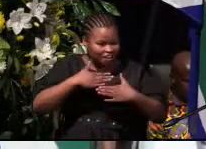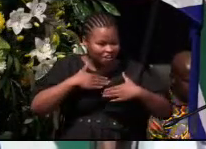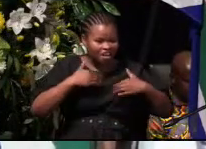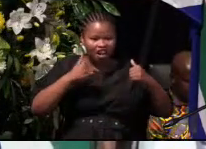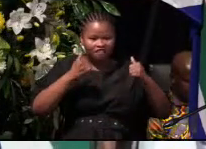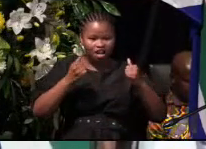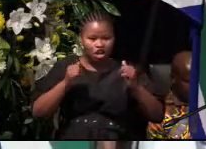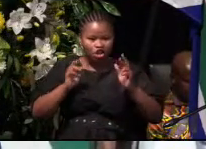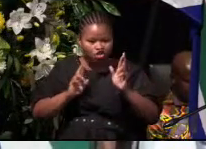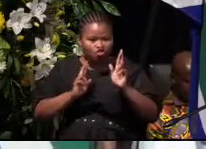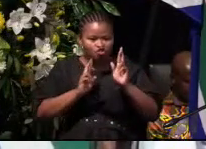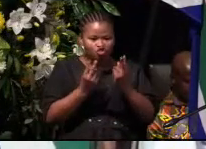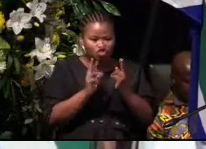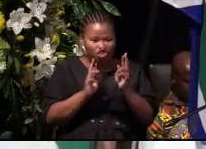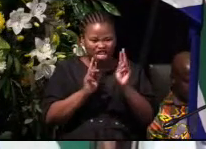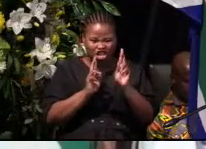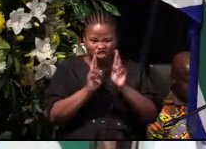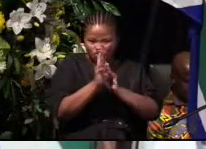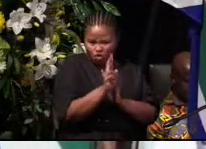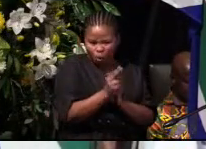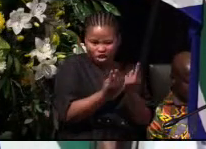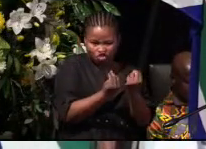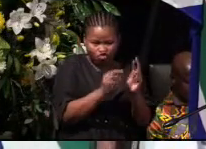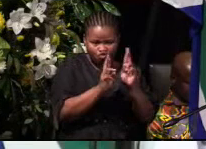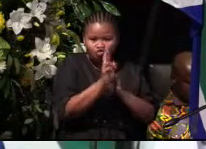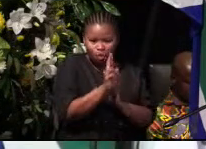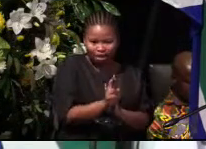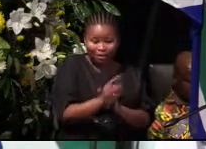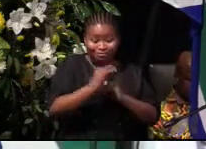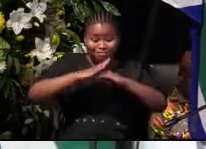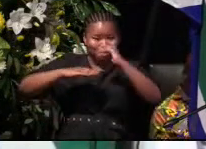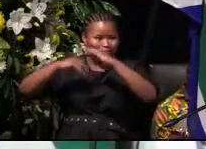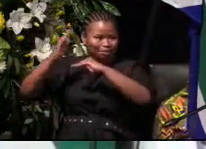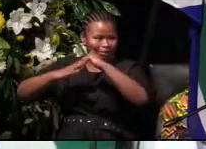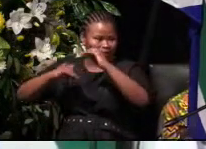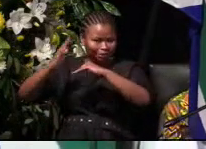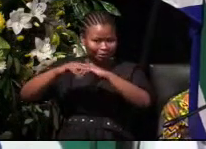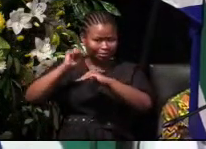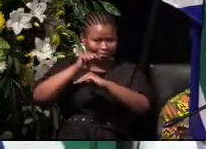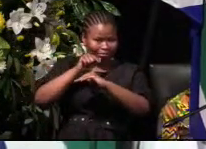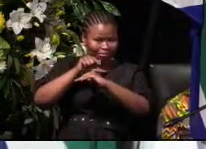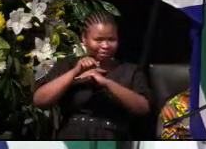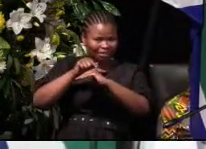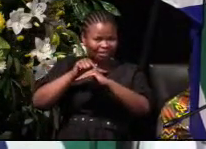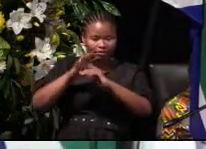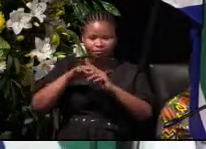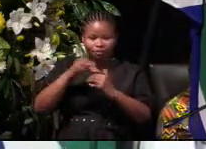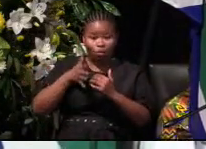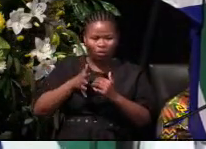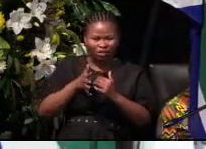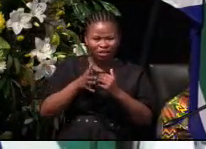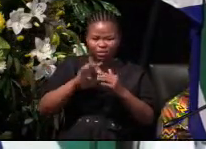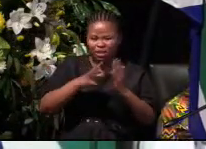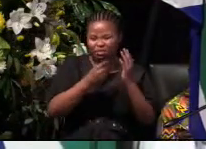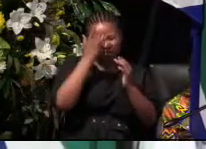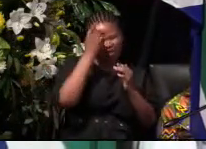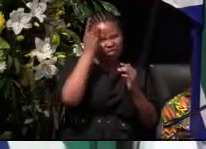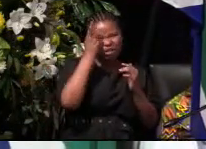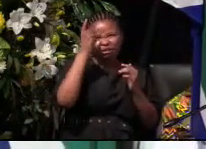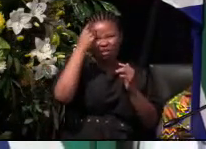renewal and rebuilding are so fragmented so tentative in their